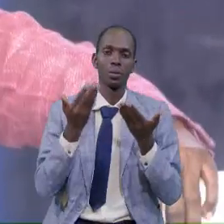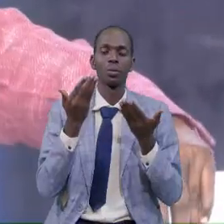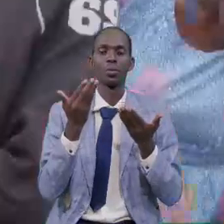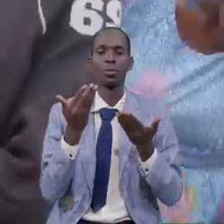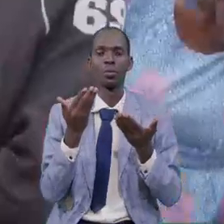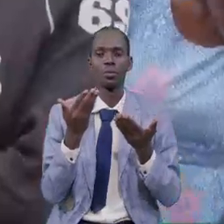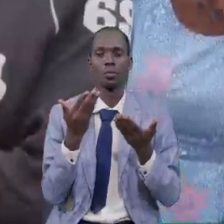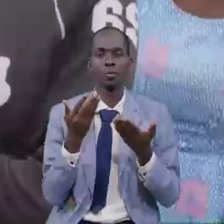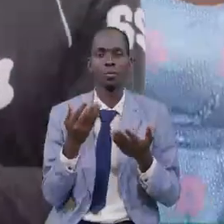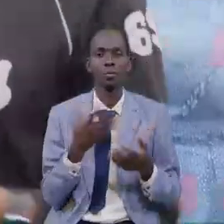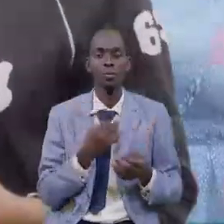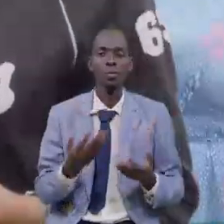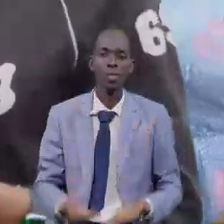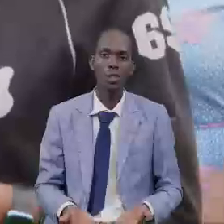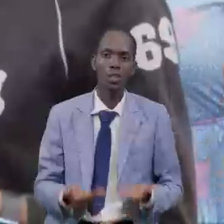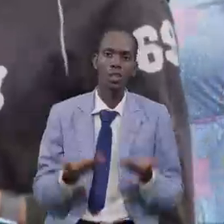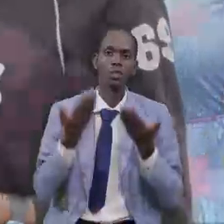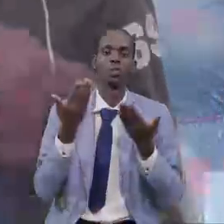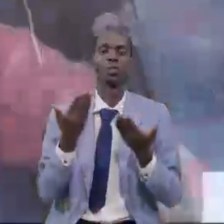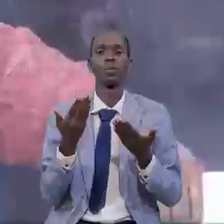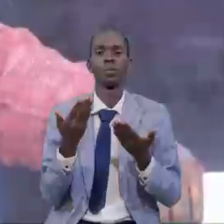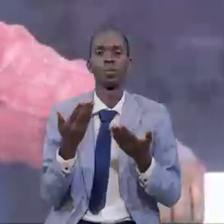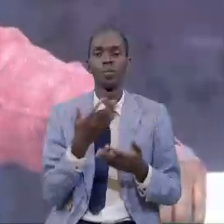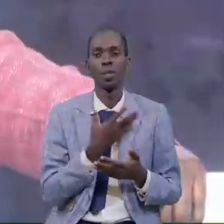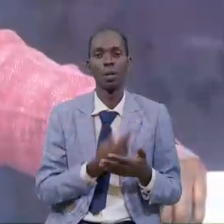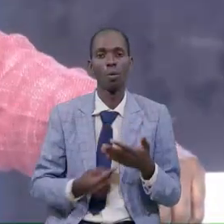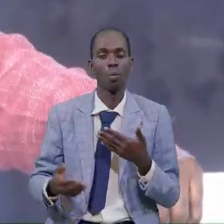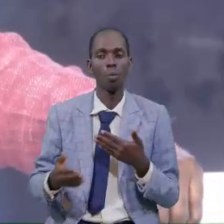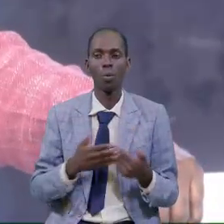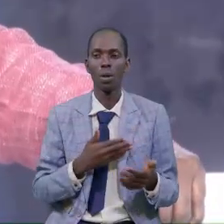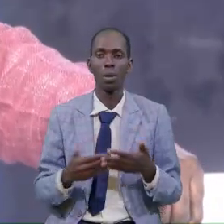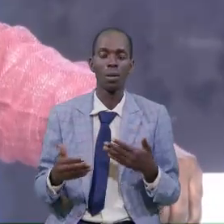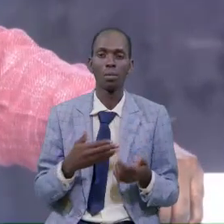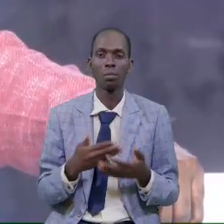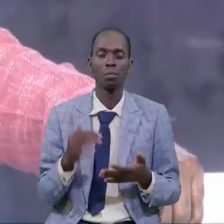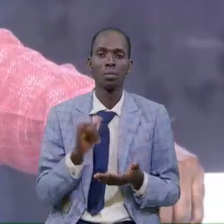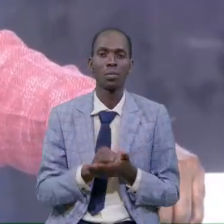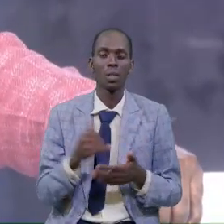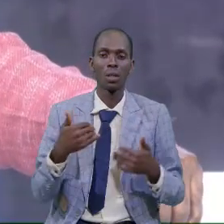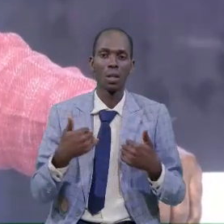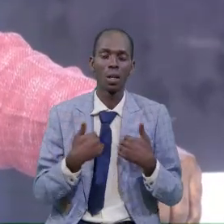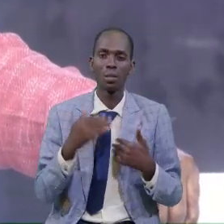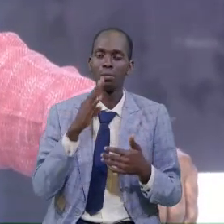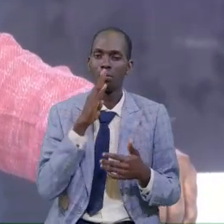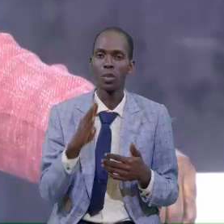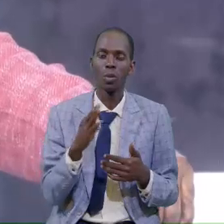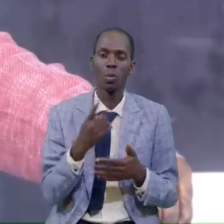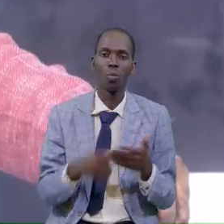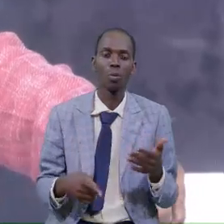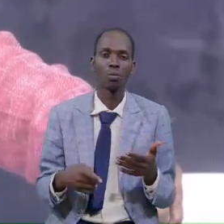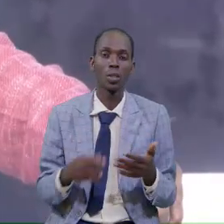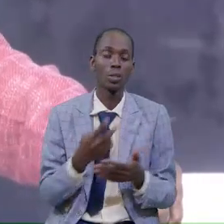you up. And whatever has been a setback in your life